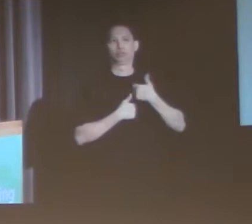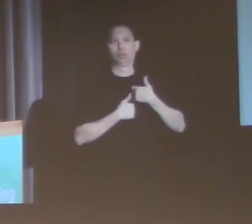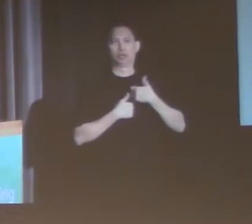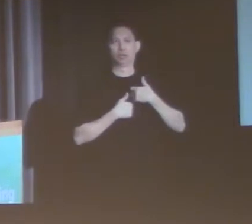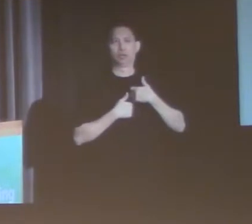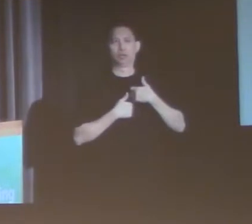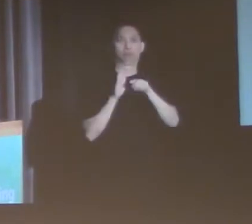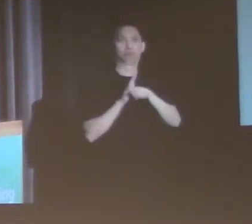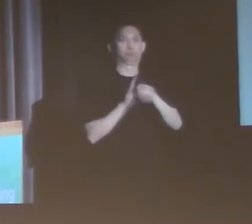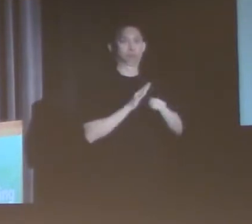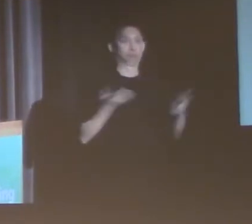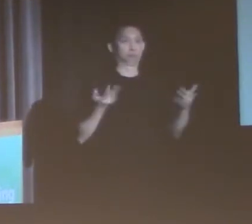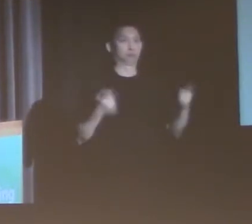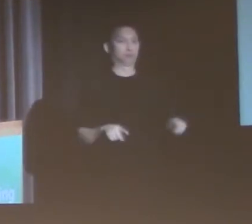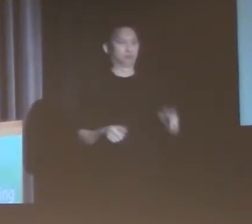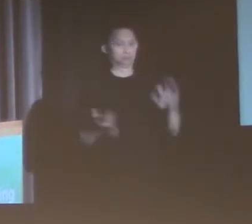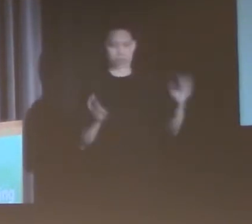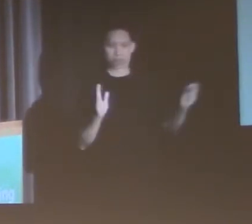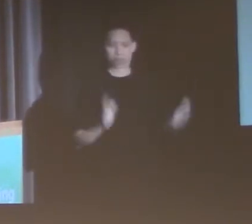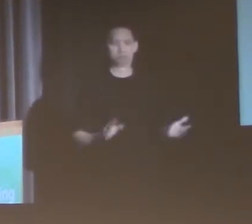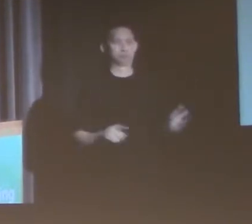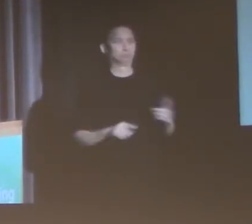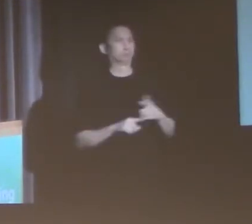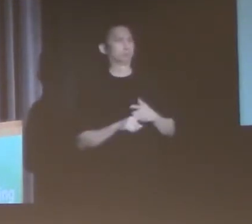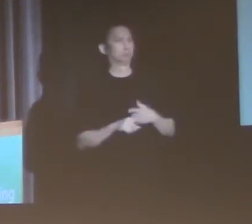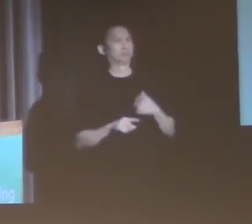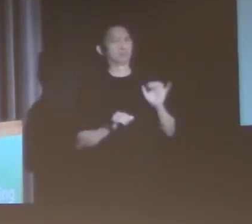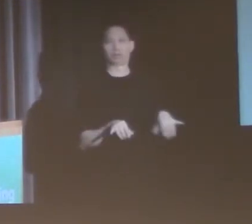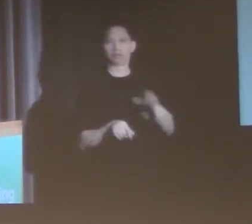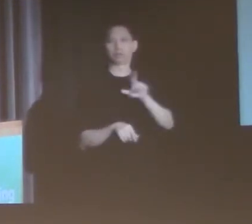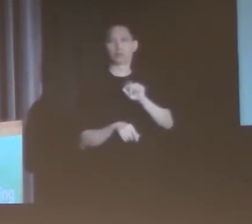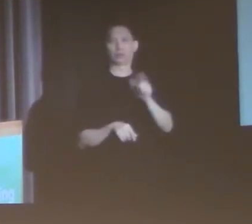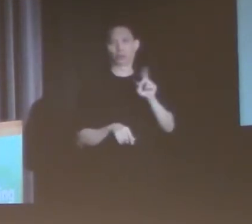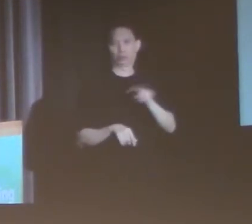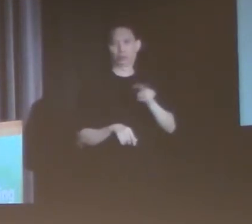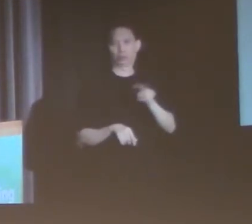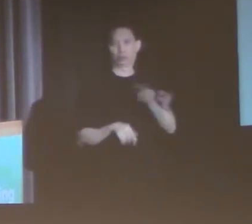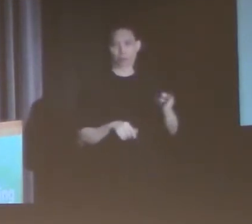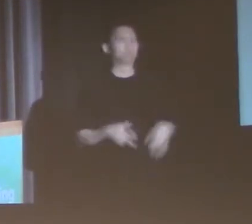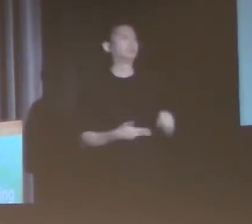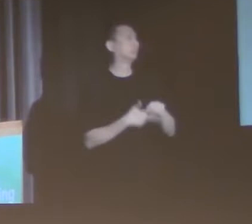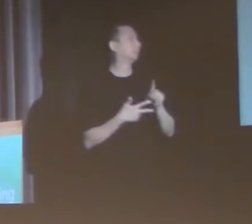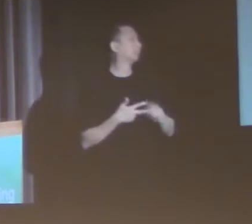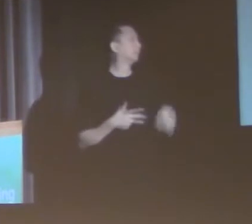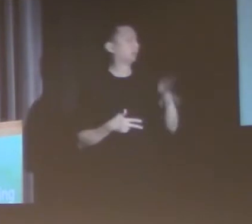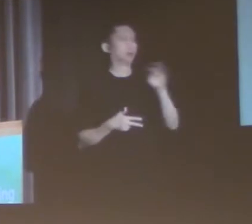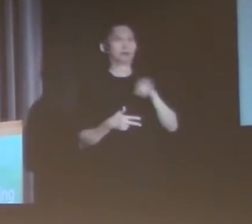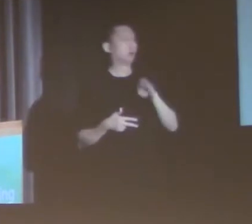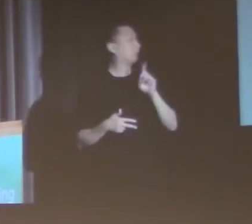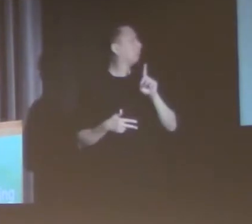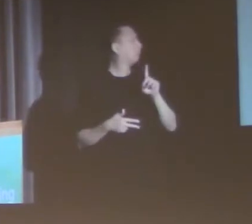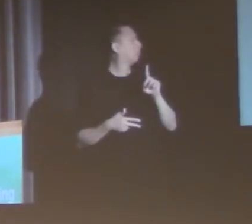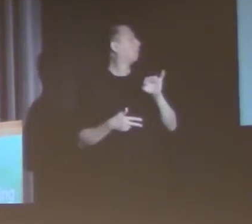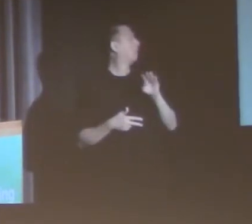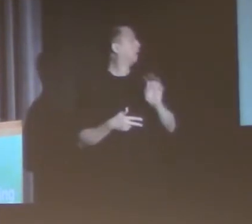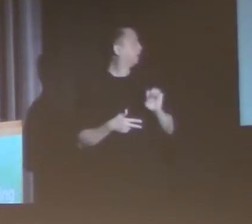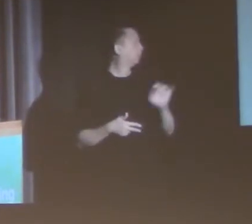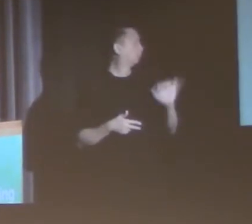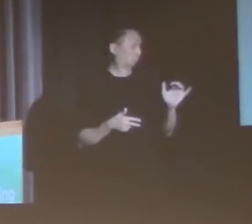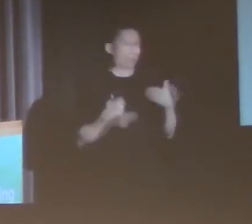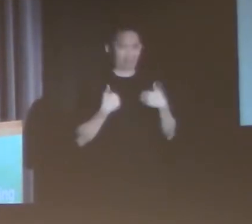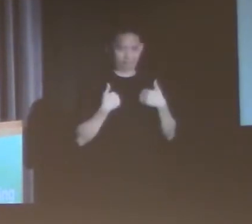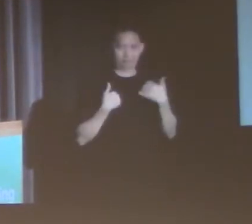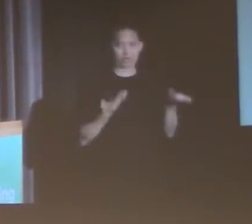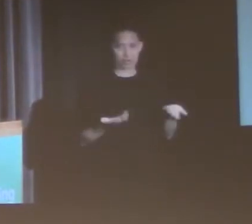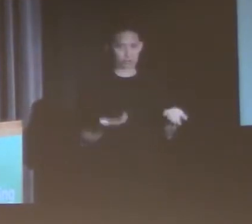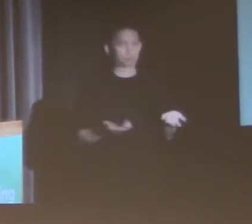in Rojek from 2022. So we also have Dineen, trying to pronounce it well, who